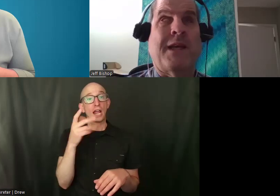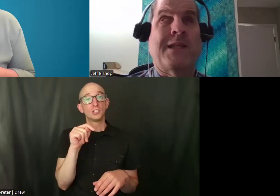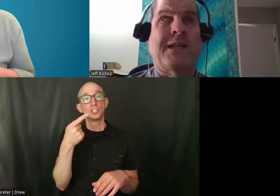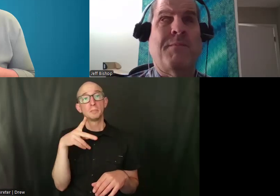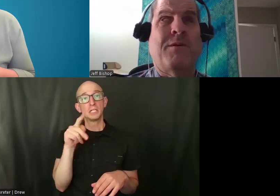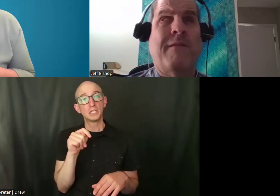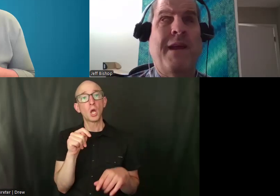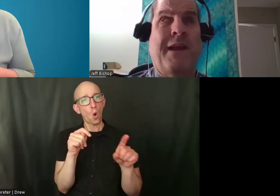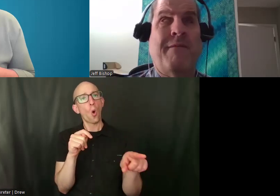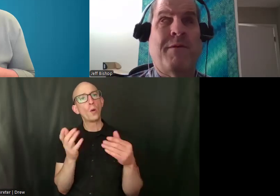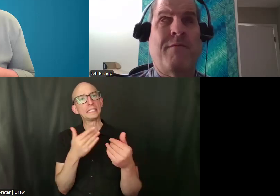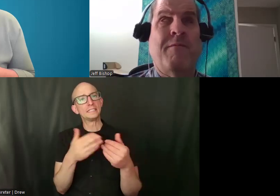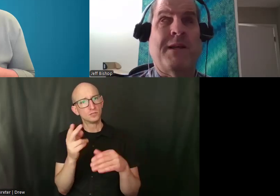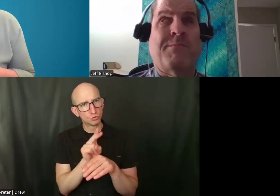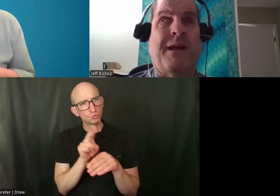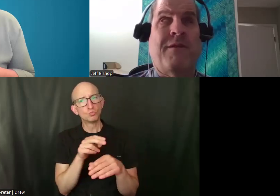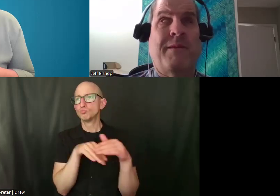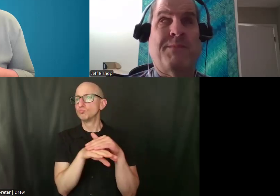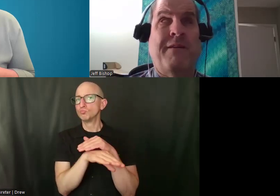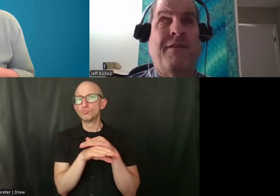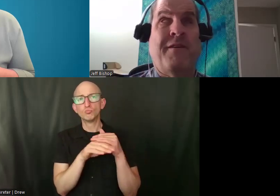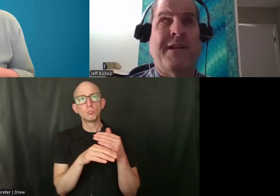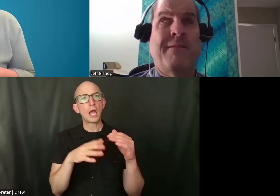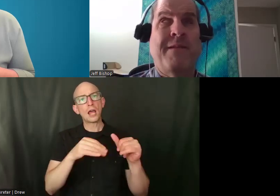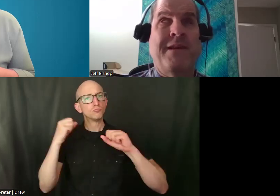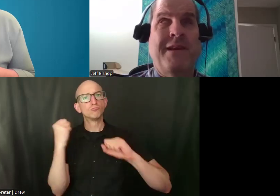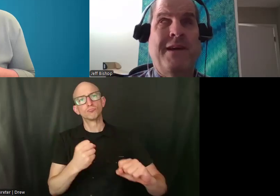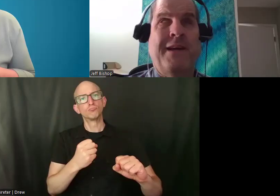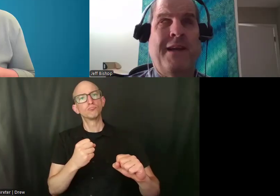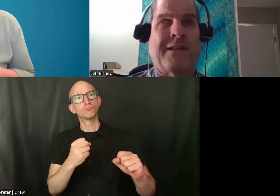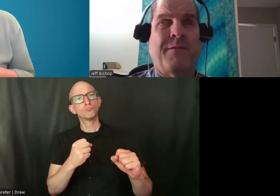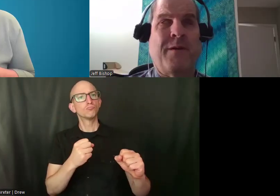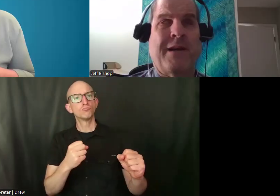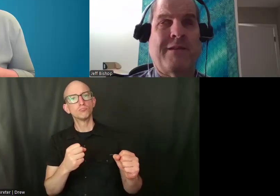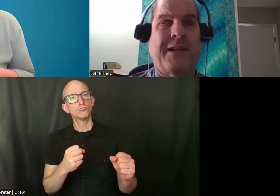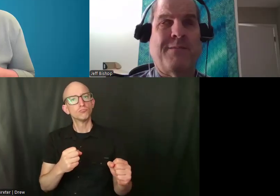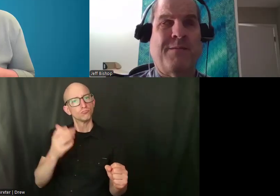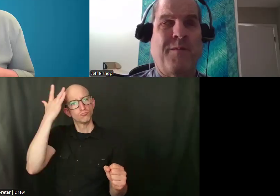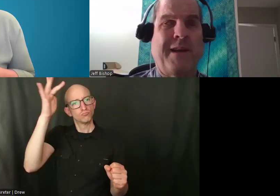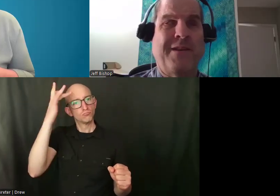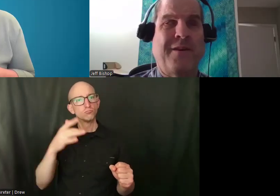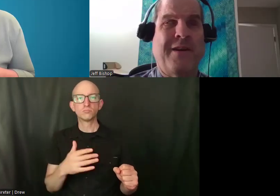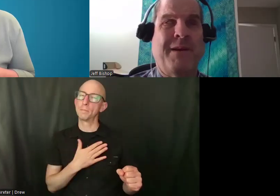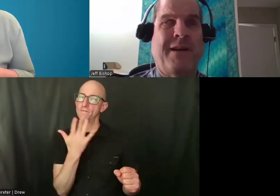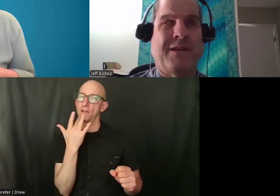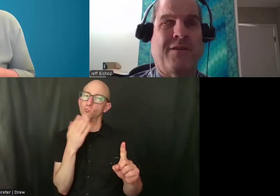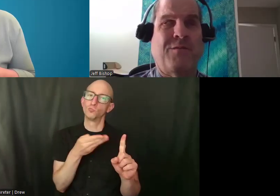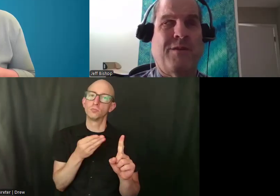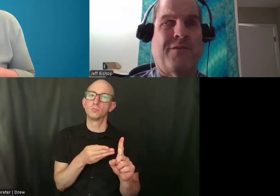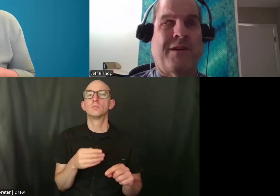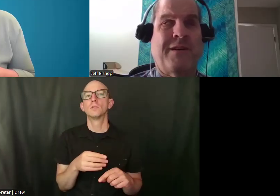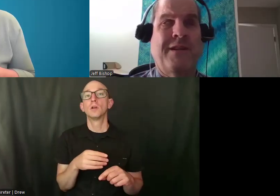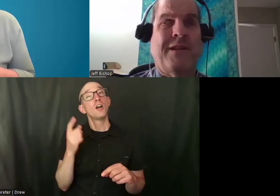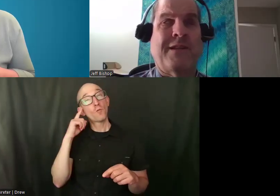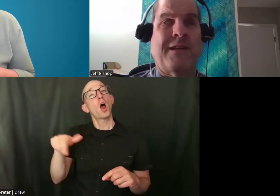both accessible and pretty robust platform. It's my favorite, unless I'm doing other things, which we won't get into here. But I use other